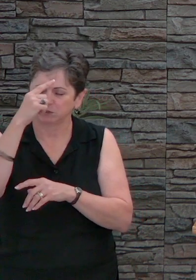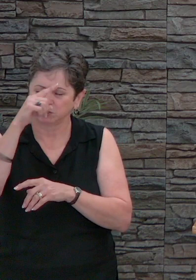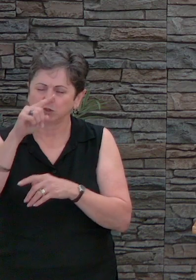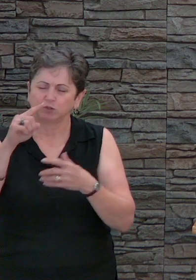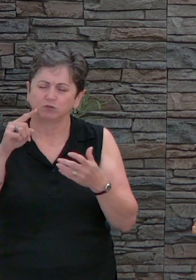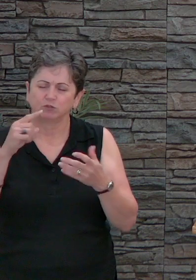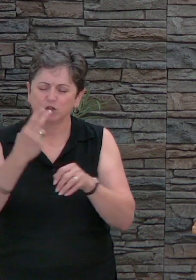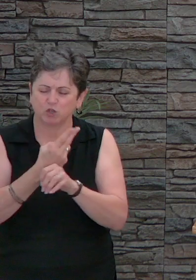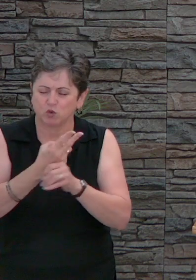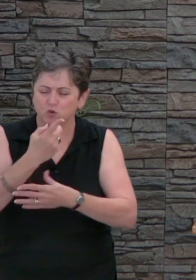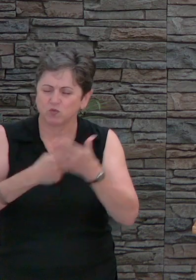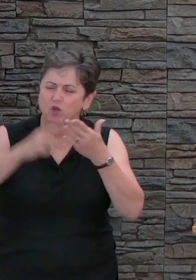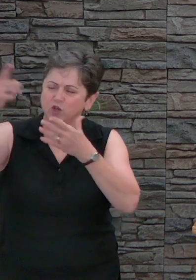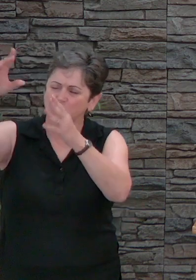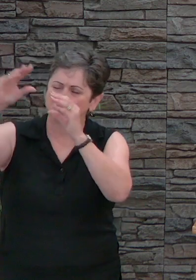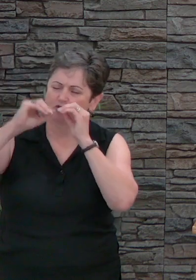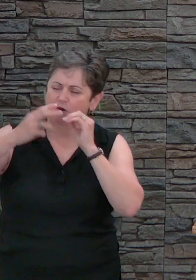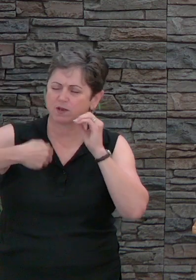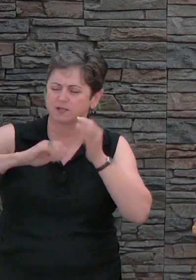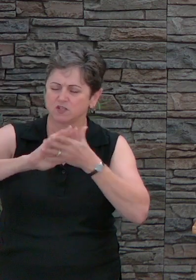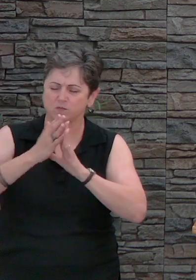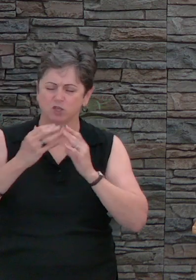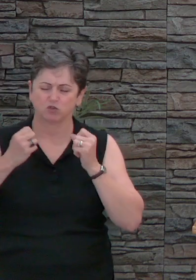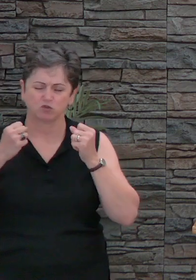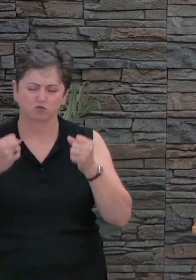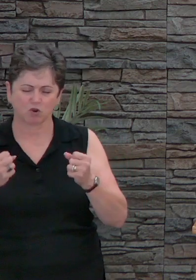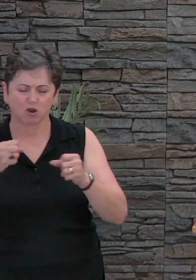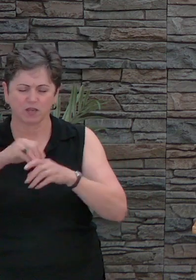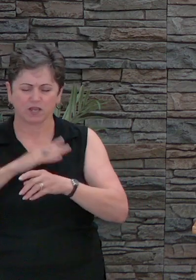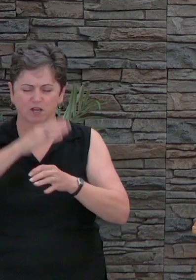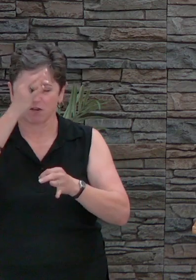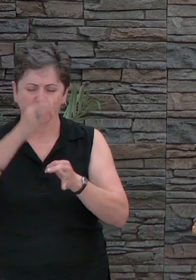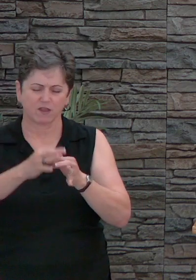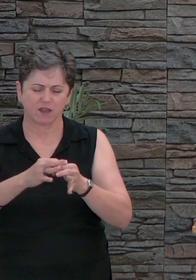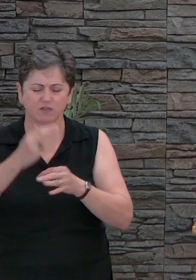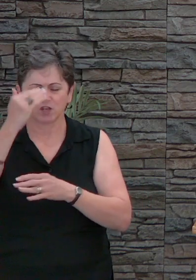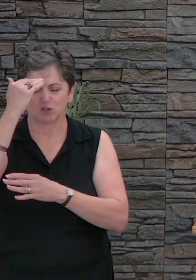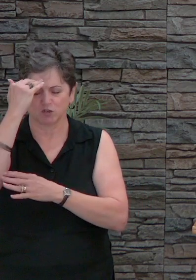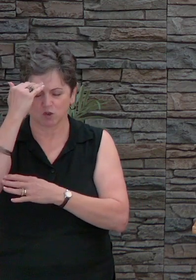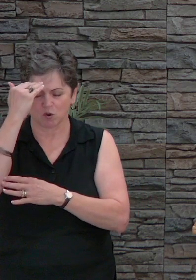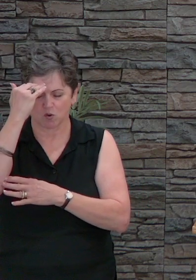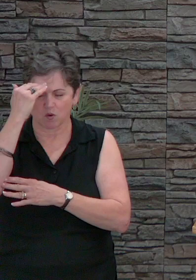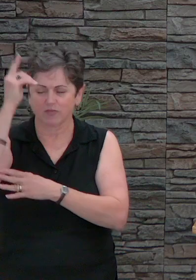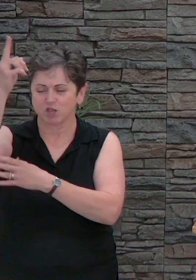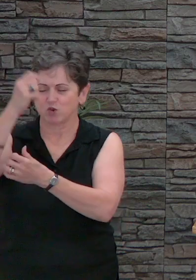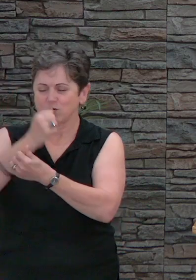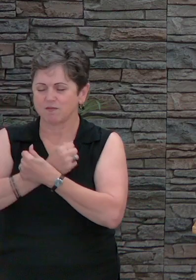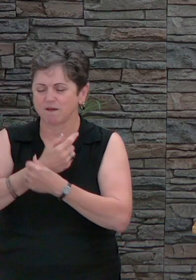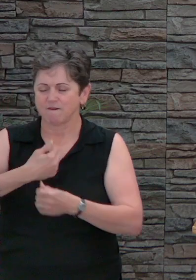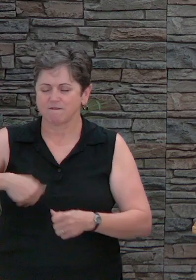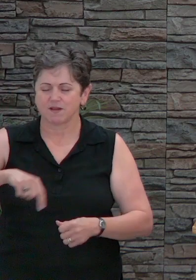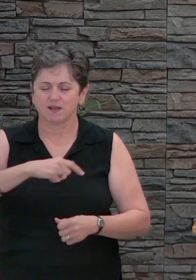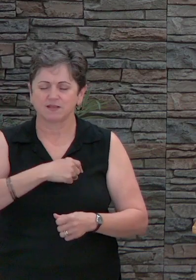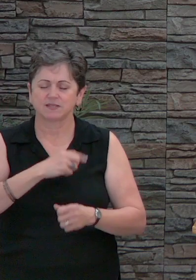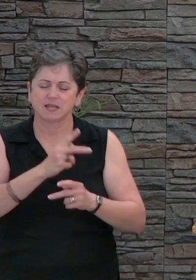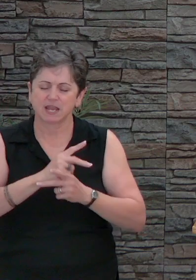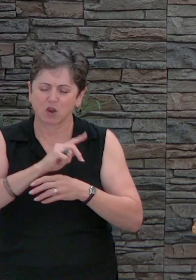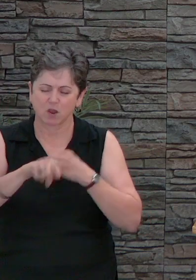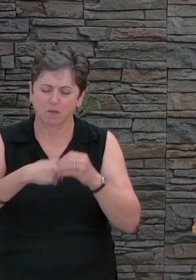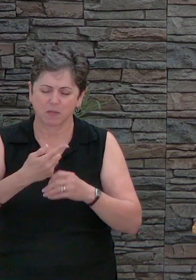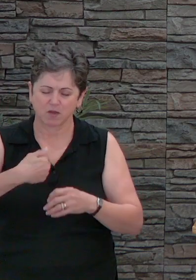to use what you've taught us to be strong in our faith and to know that you love us and care about